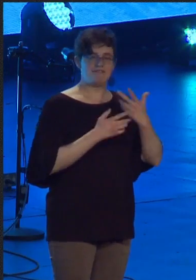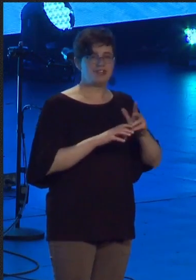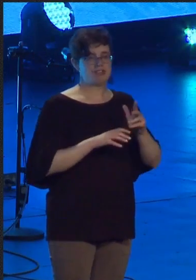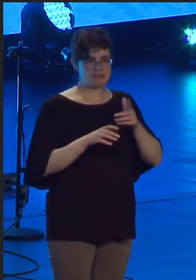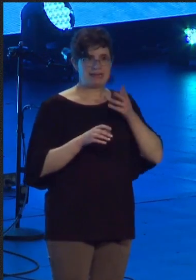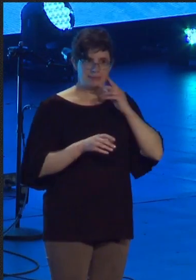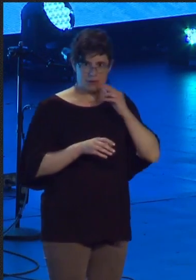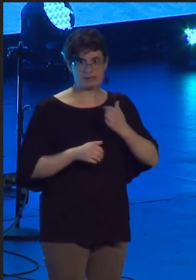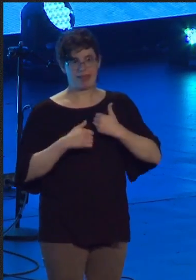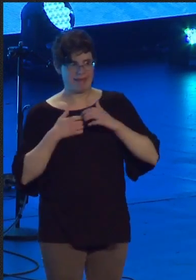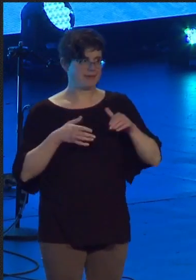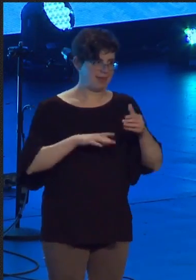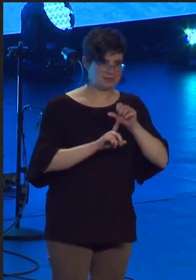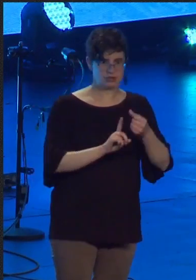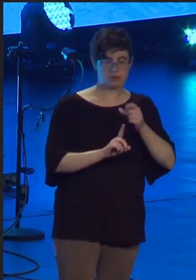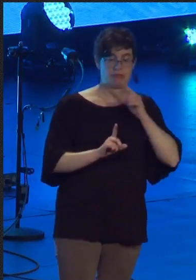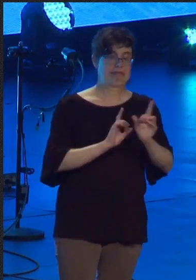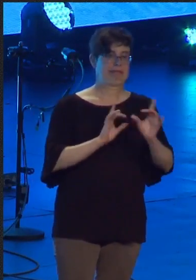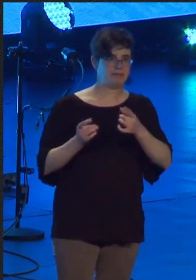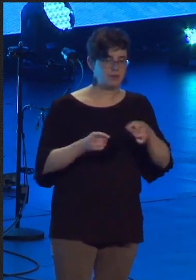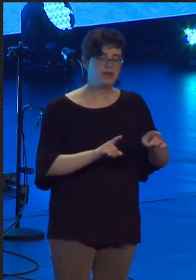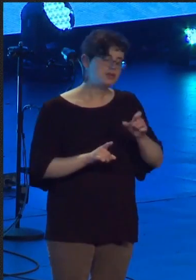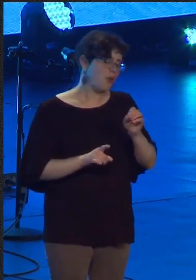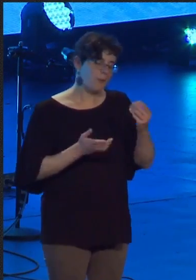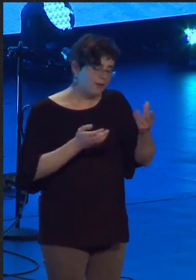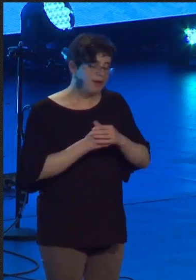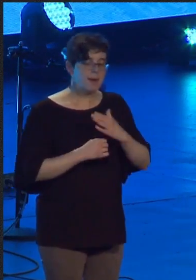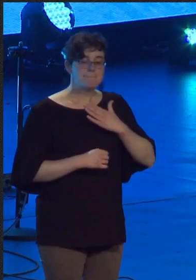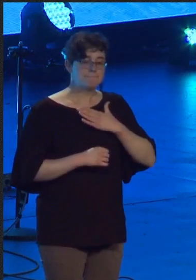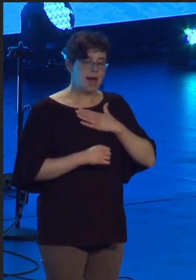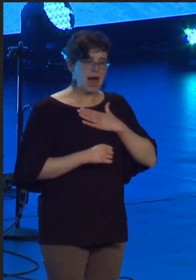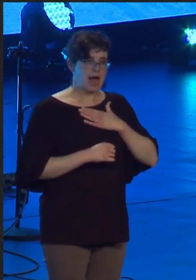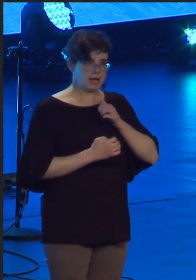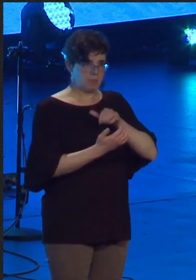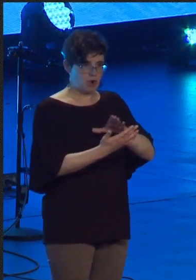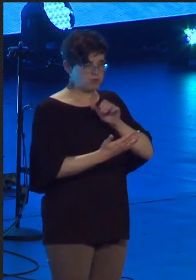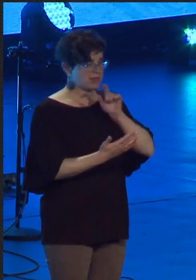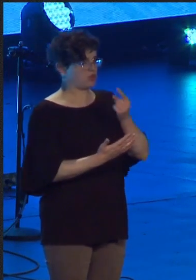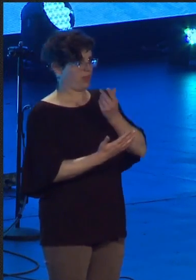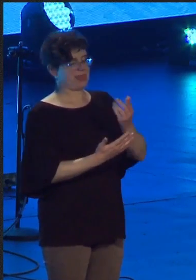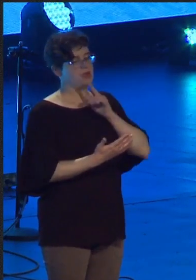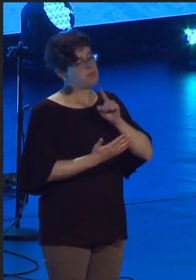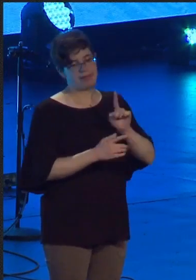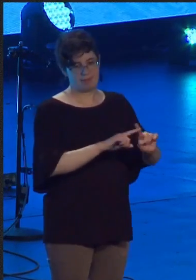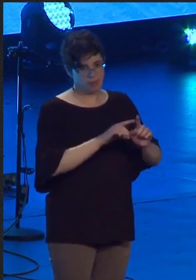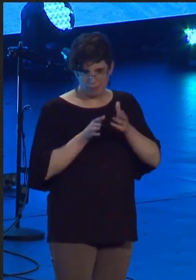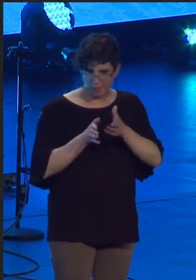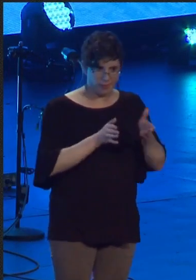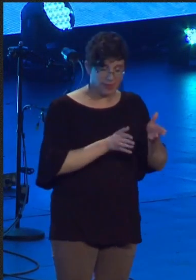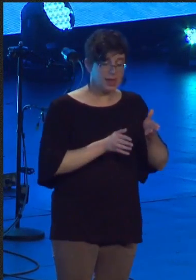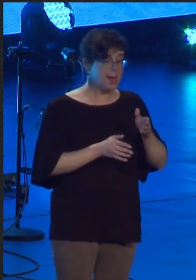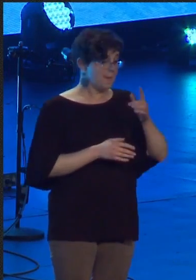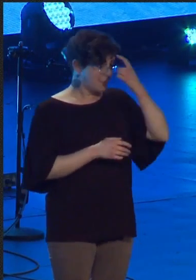and product recalls where you have to make choices between the two. And so my approach to this was it's not just one thing. It's a multiple set of things, and mental health